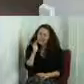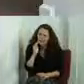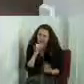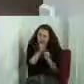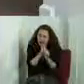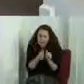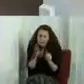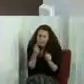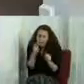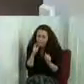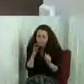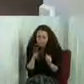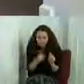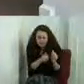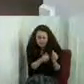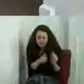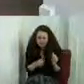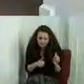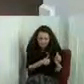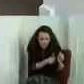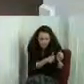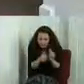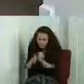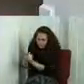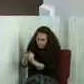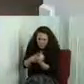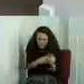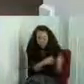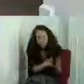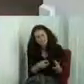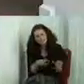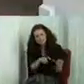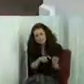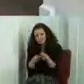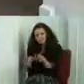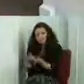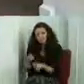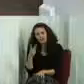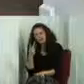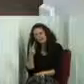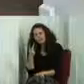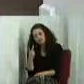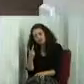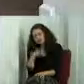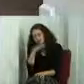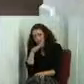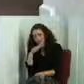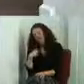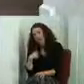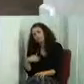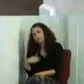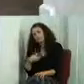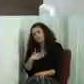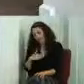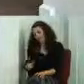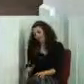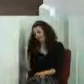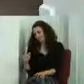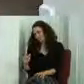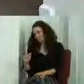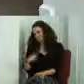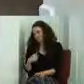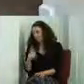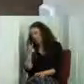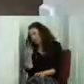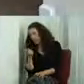has to follow and be the same. You know, indeed, if I've been around farming a little bit in my childhood, not much as an adult, but